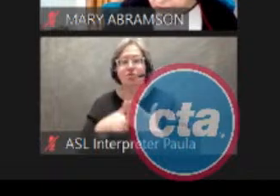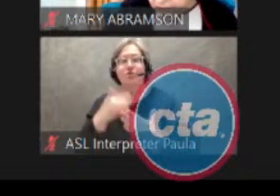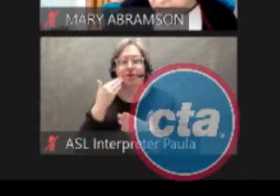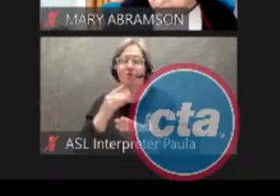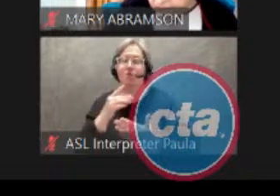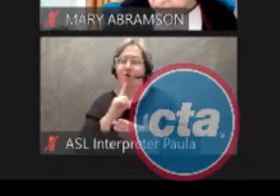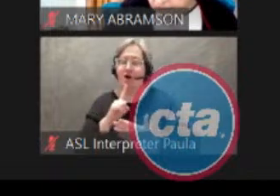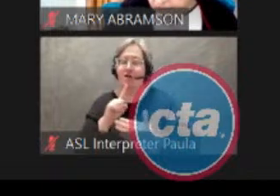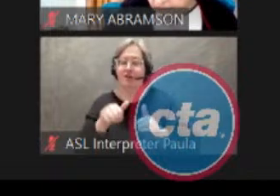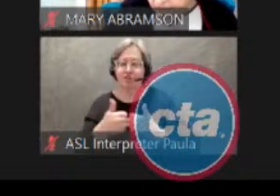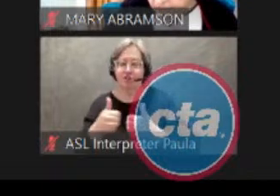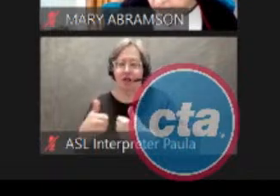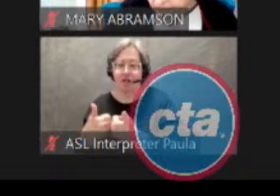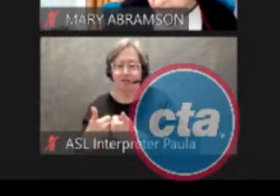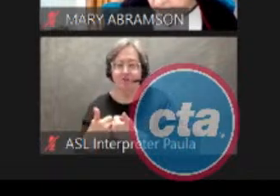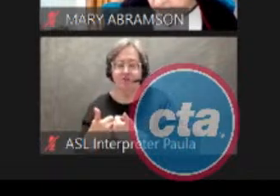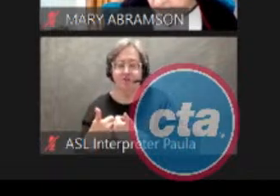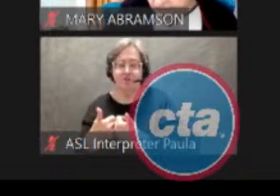challenges around